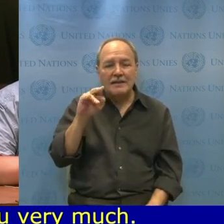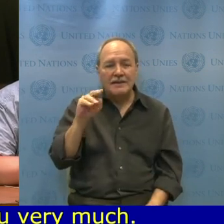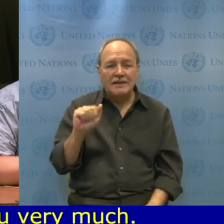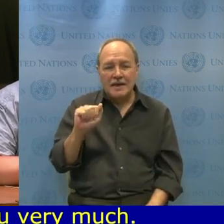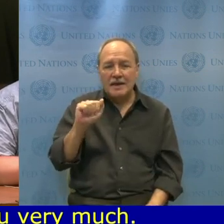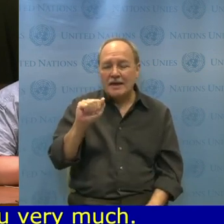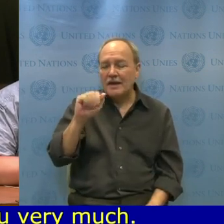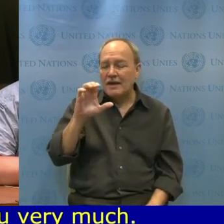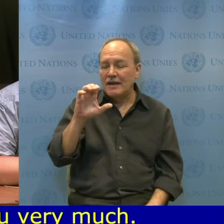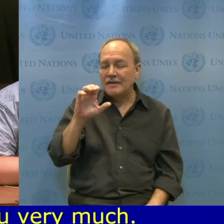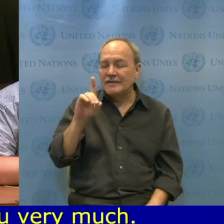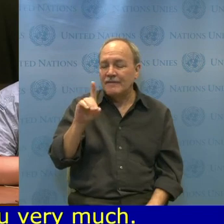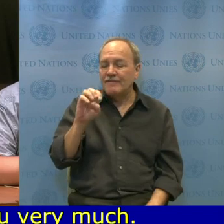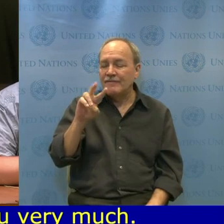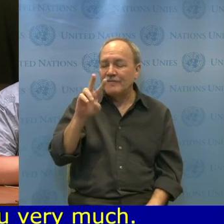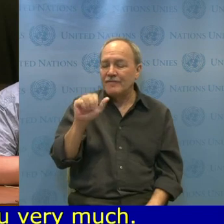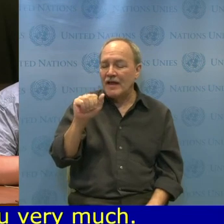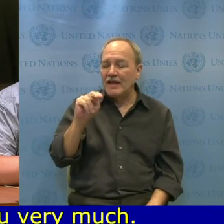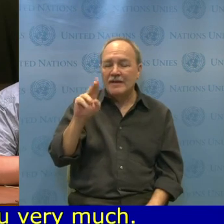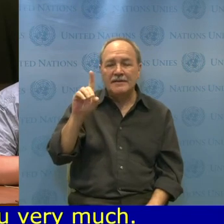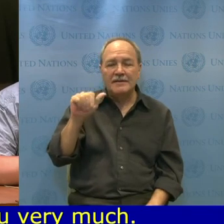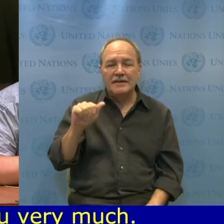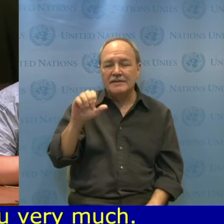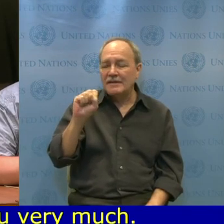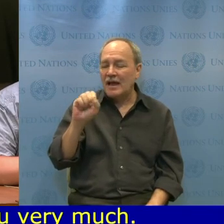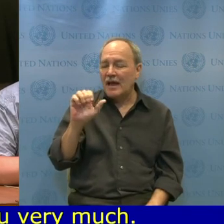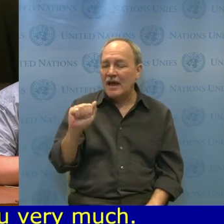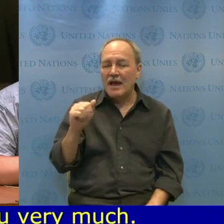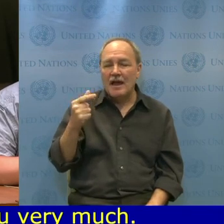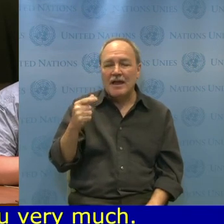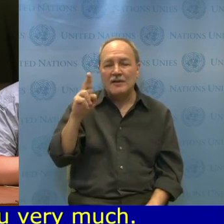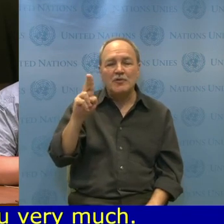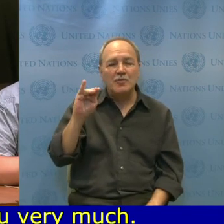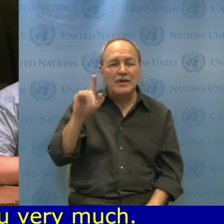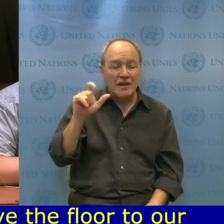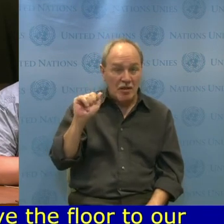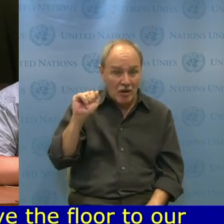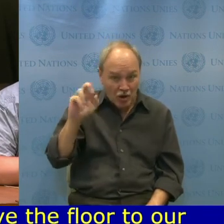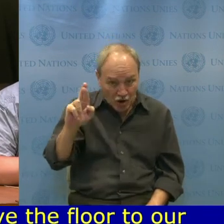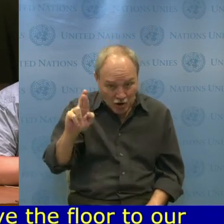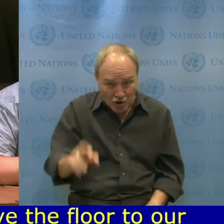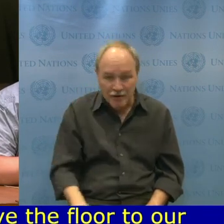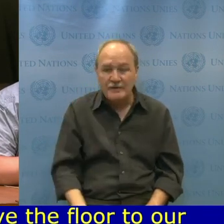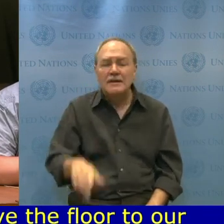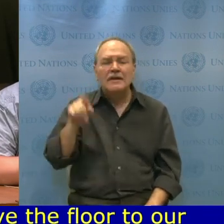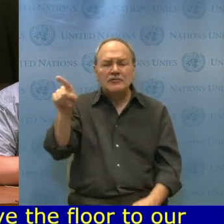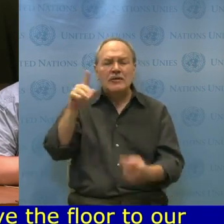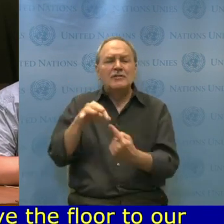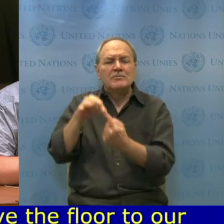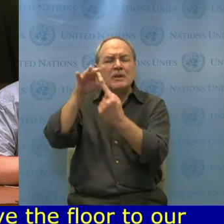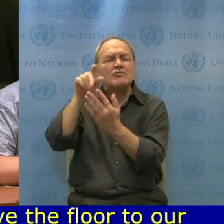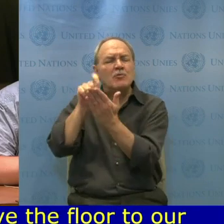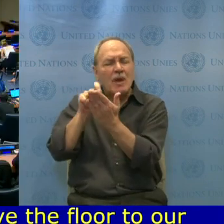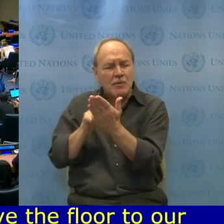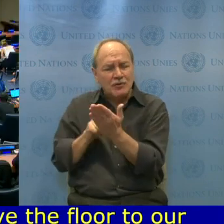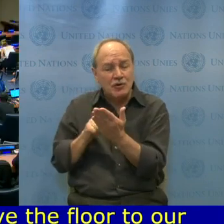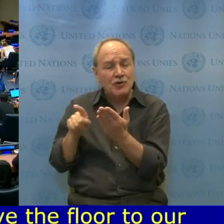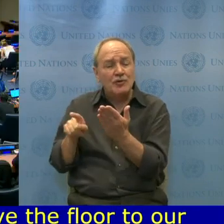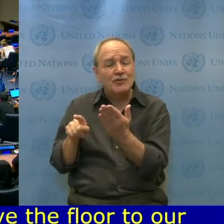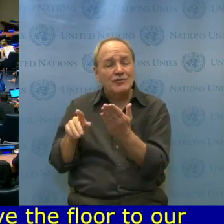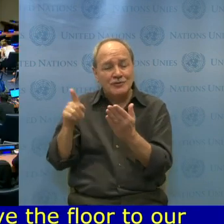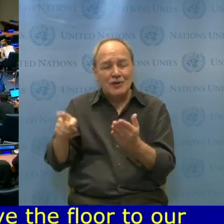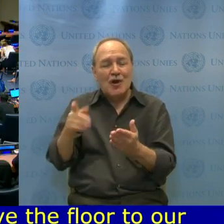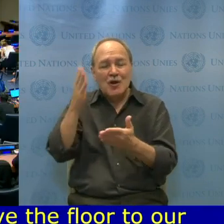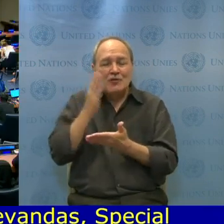Devandas-Aguilar, Special Rapporteur on the Rights of Persons with Disabilities. Katalin is a lawyer by training and human